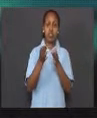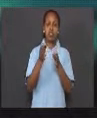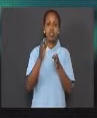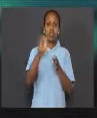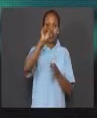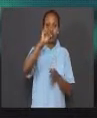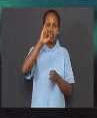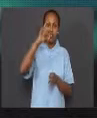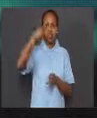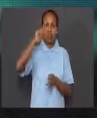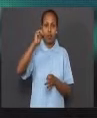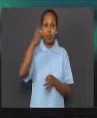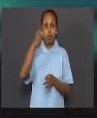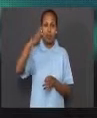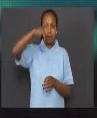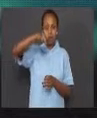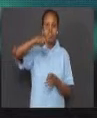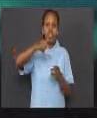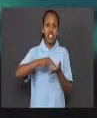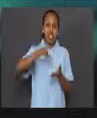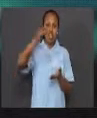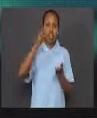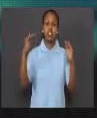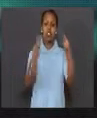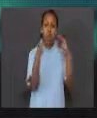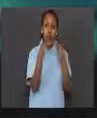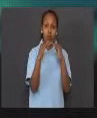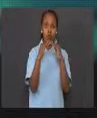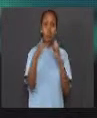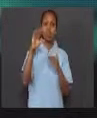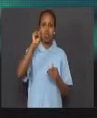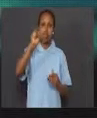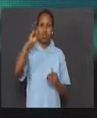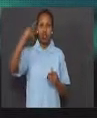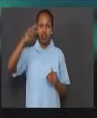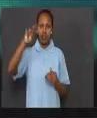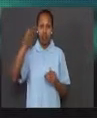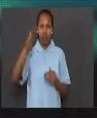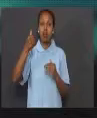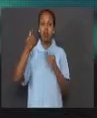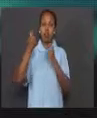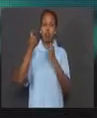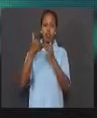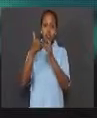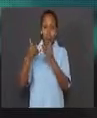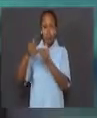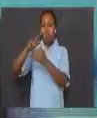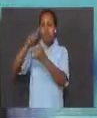p sub initial is equal to sigma p sub final.